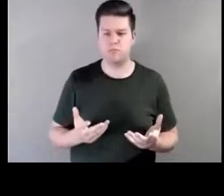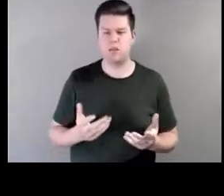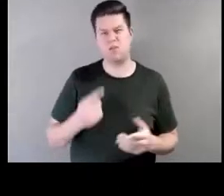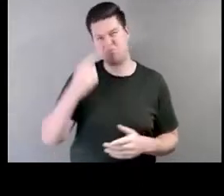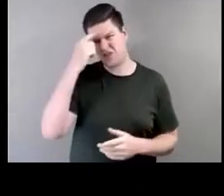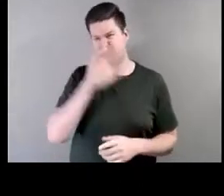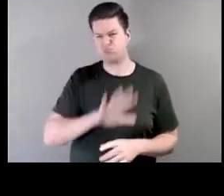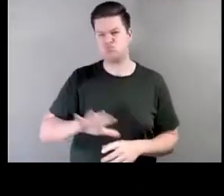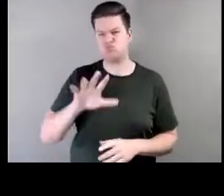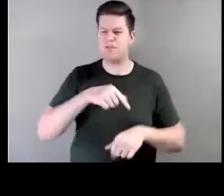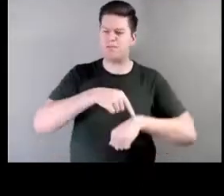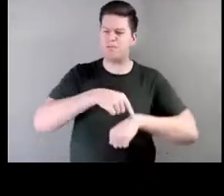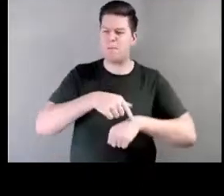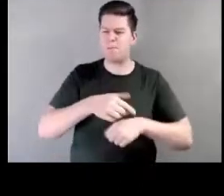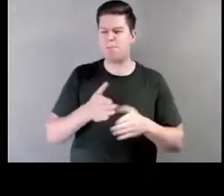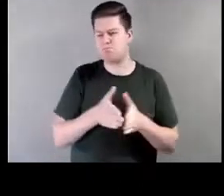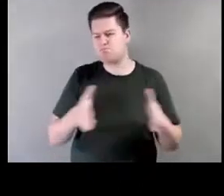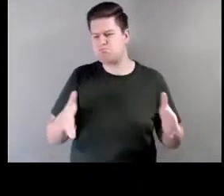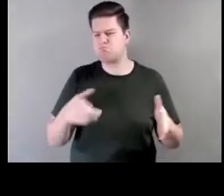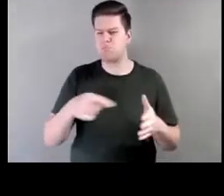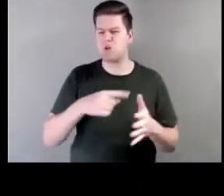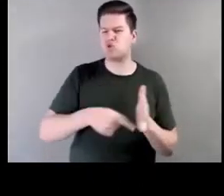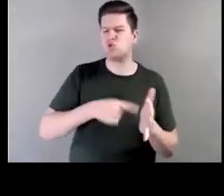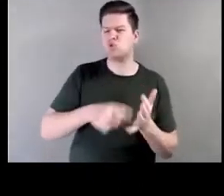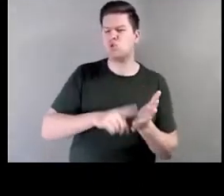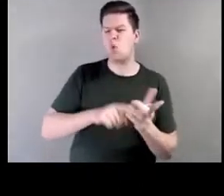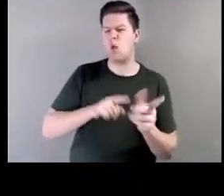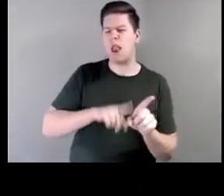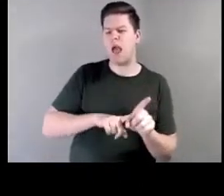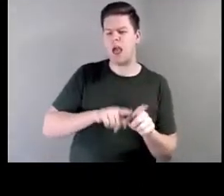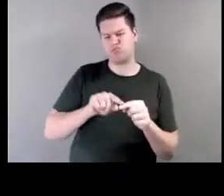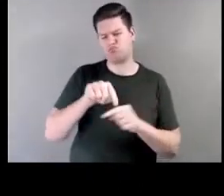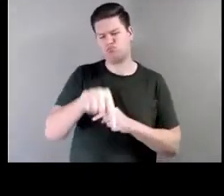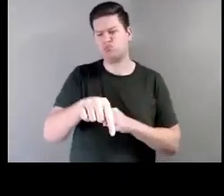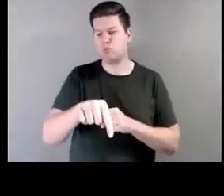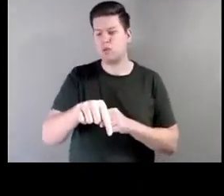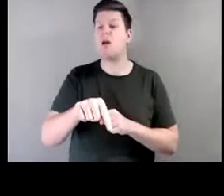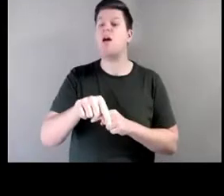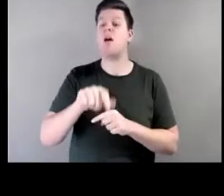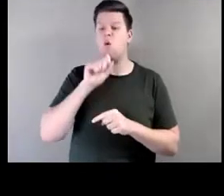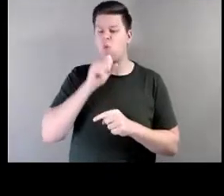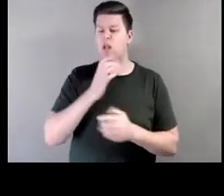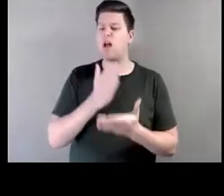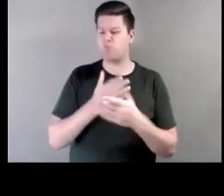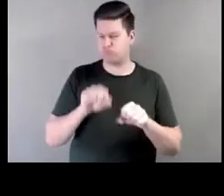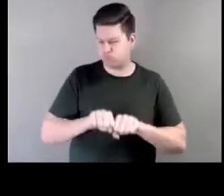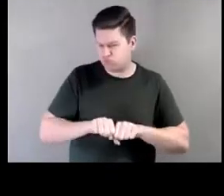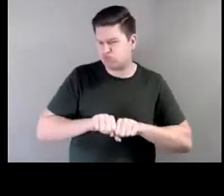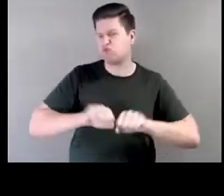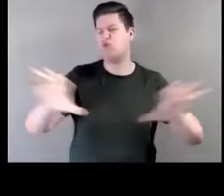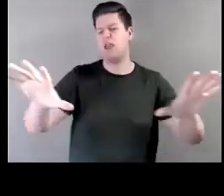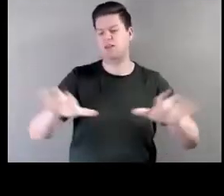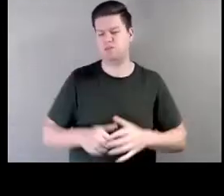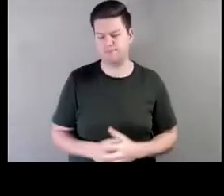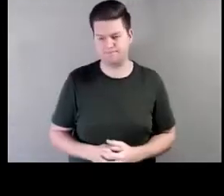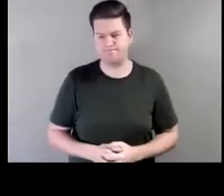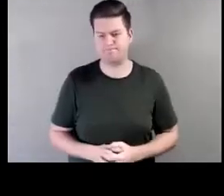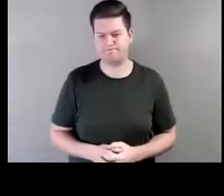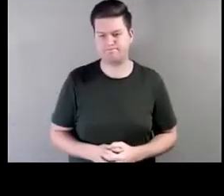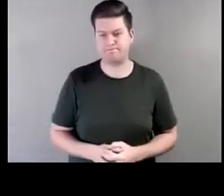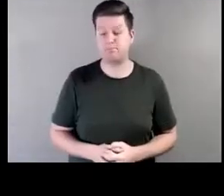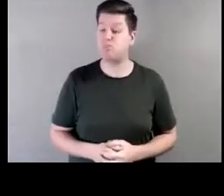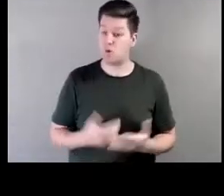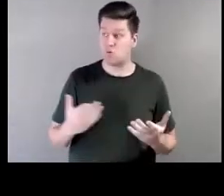have the platform being released across the whole of Scotland. So we're well on track for doing this.